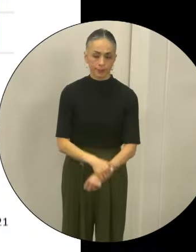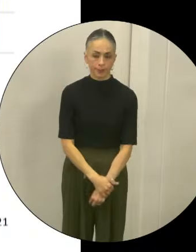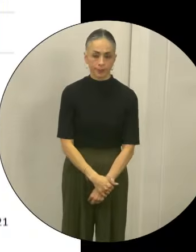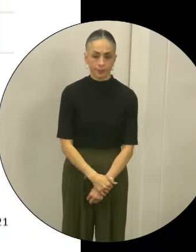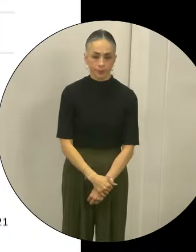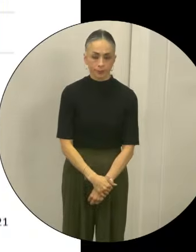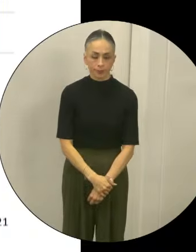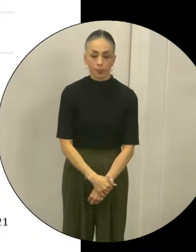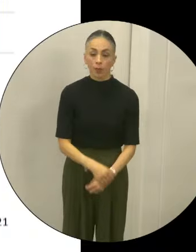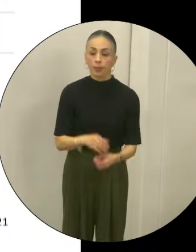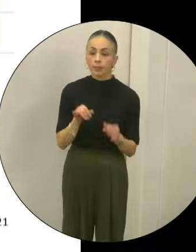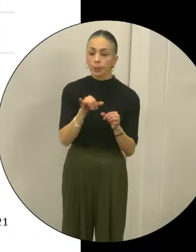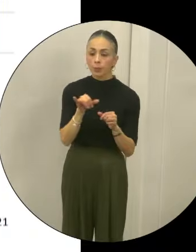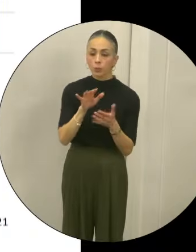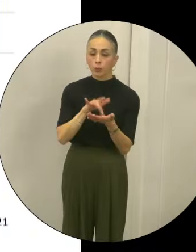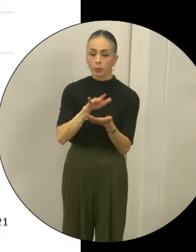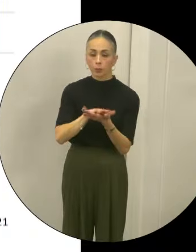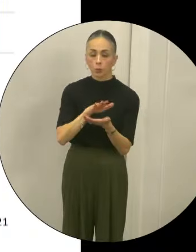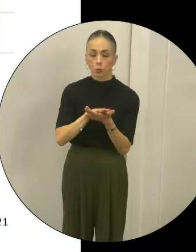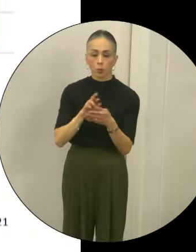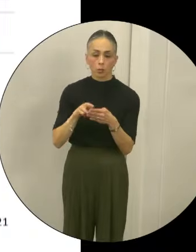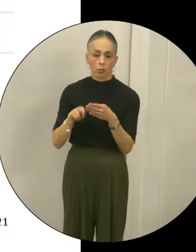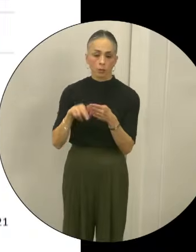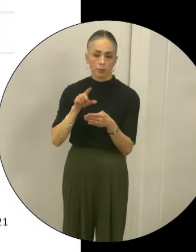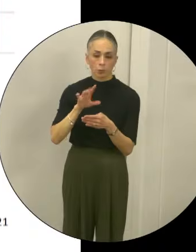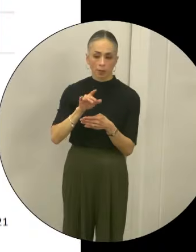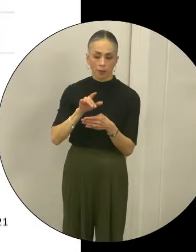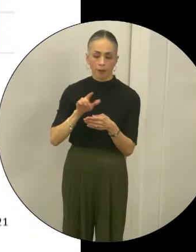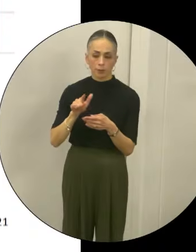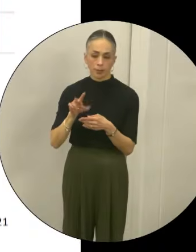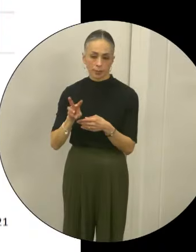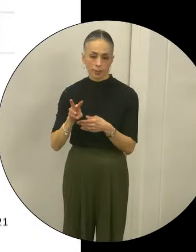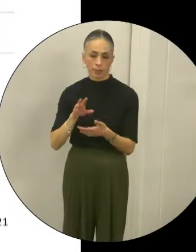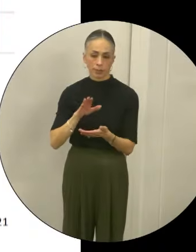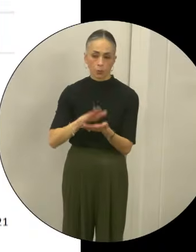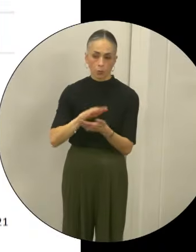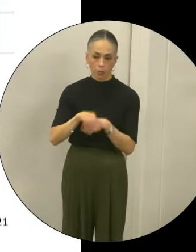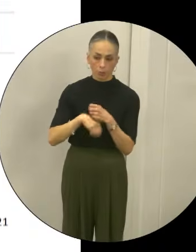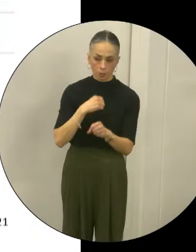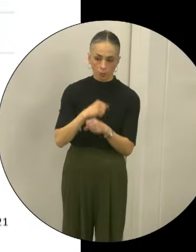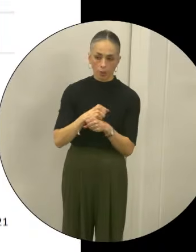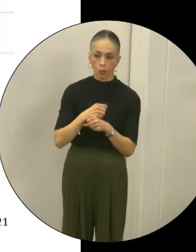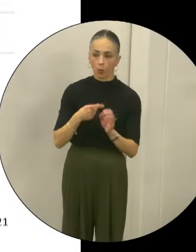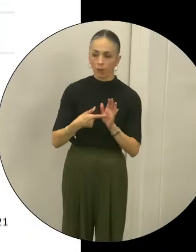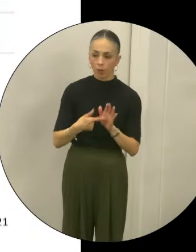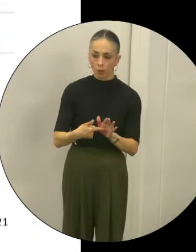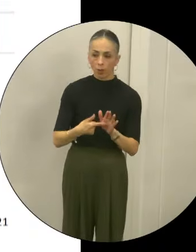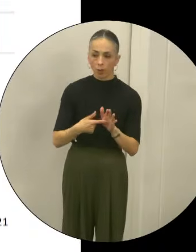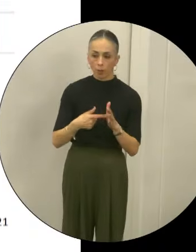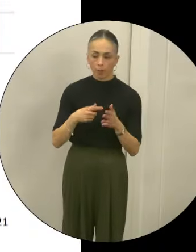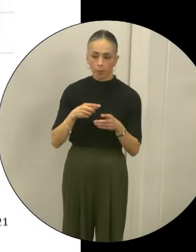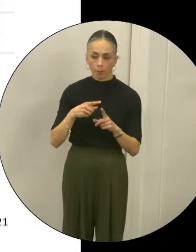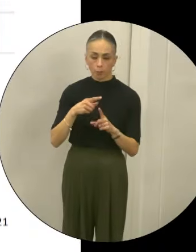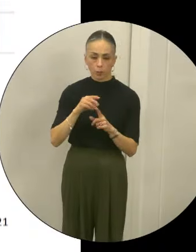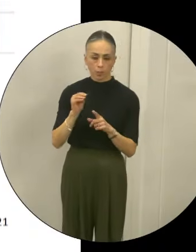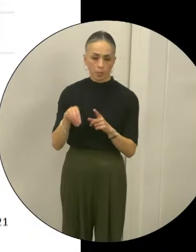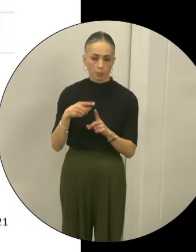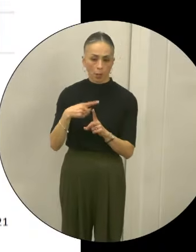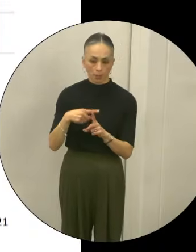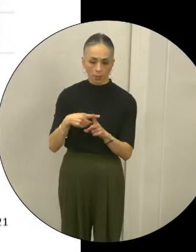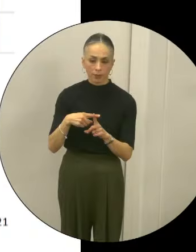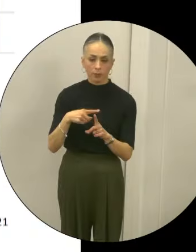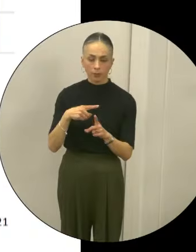And similar to middle schools, the results of the 2025-26 school year for high schools reveal percentage positive results higher across all student groups